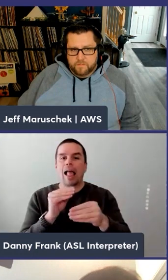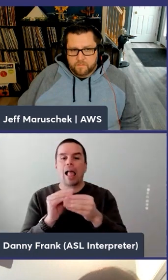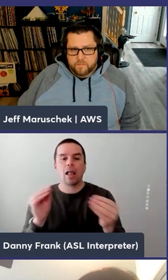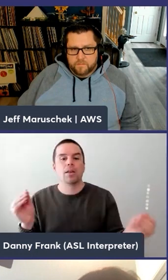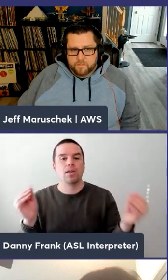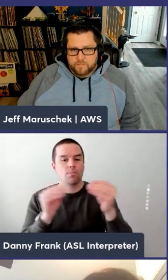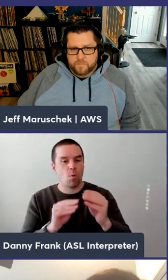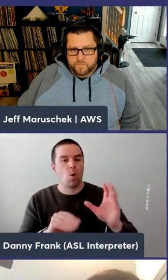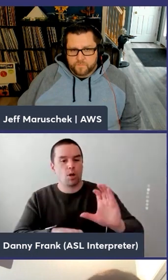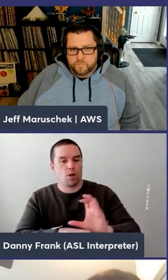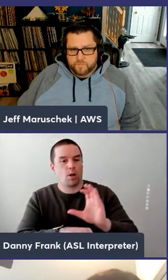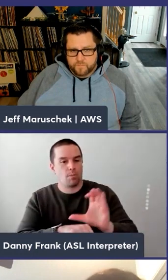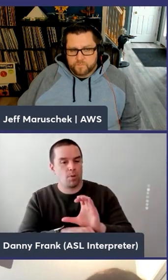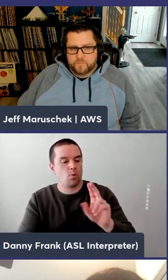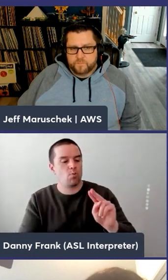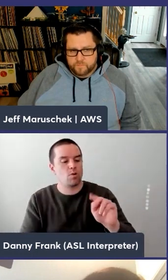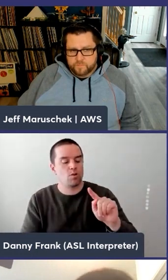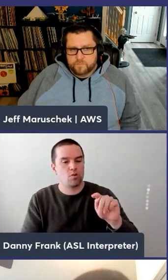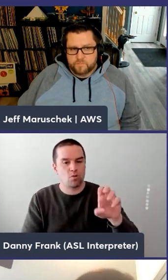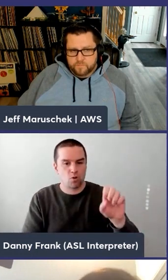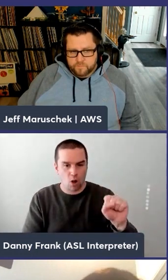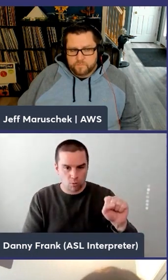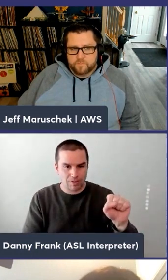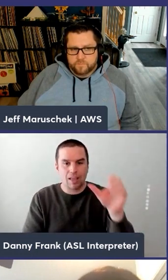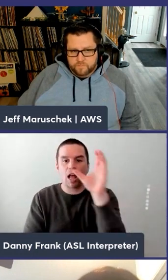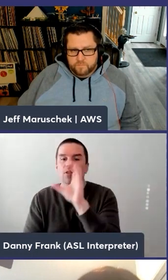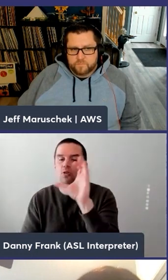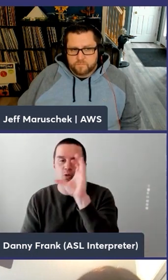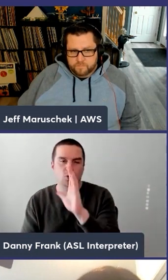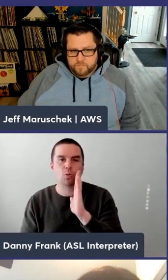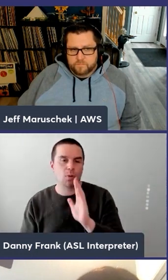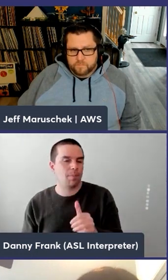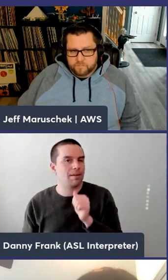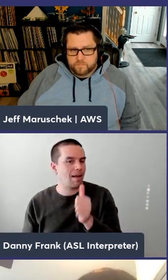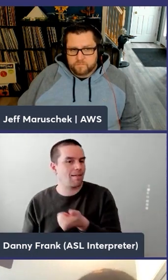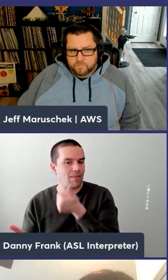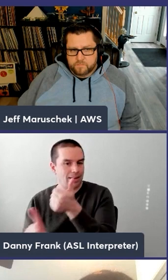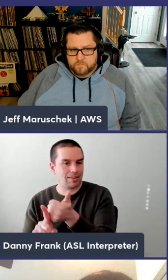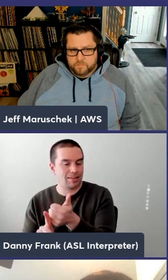pipeline while the search remains unaffected, and vice versa.